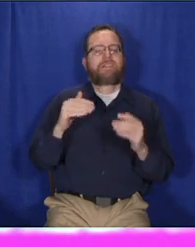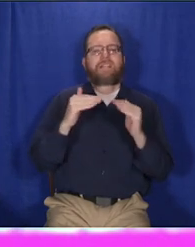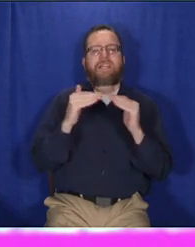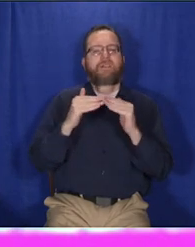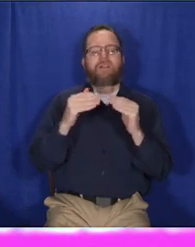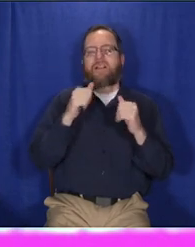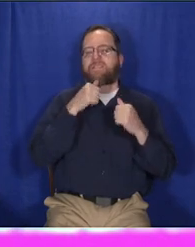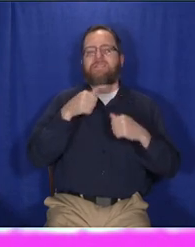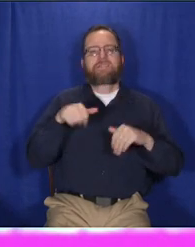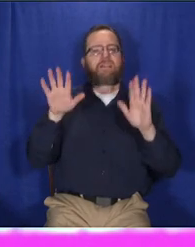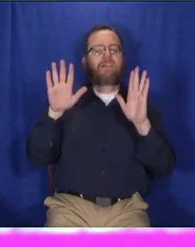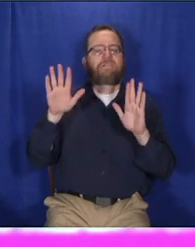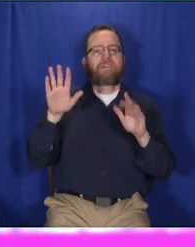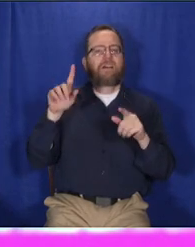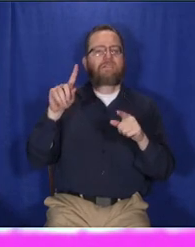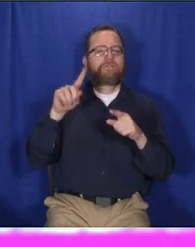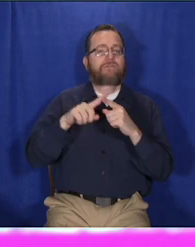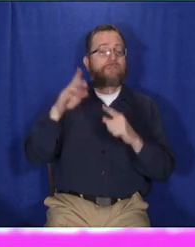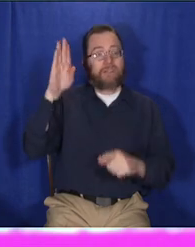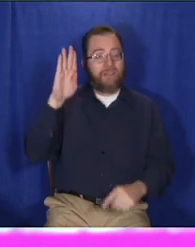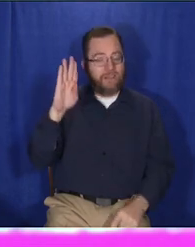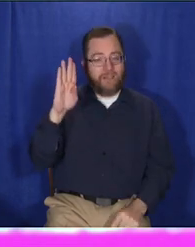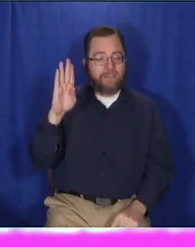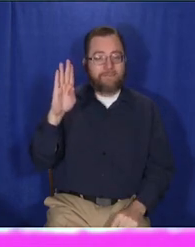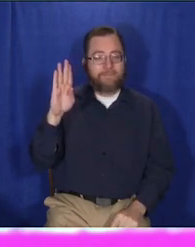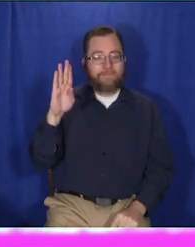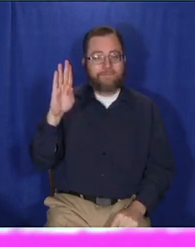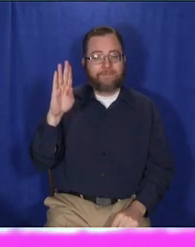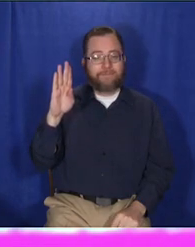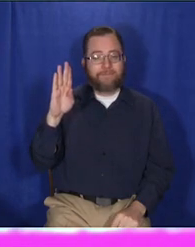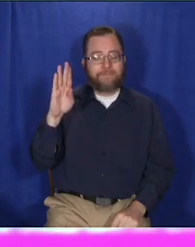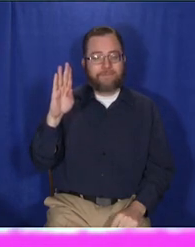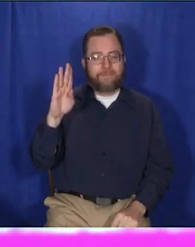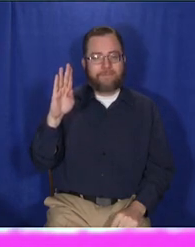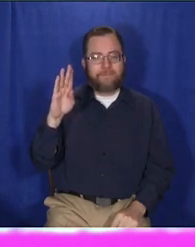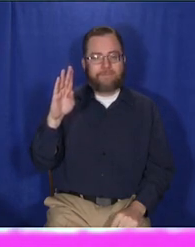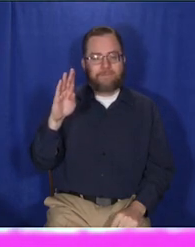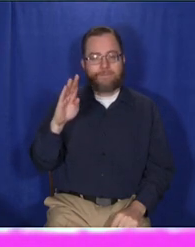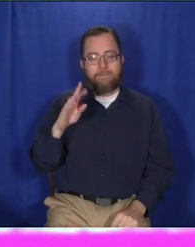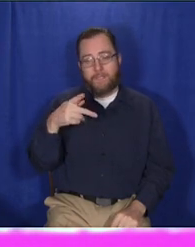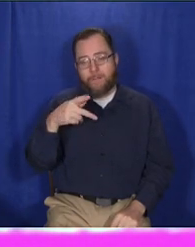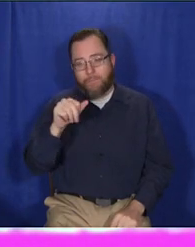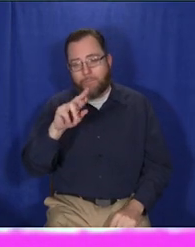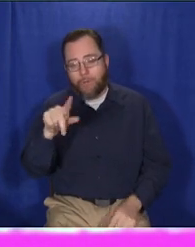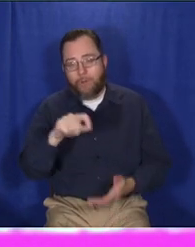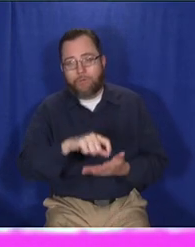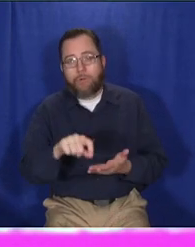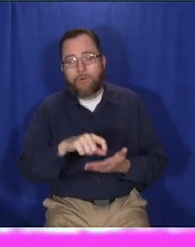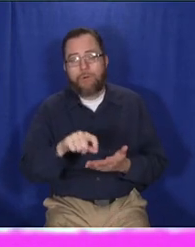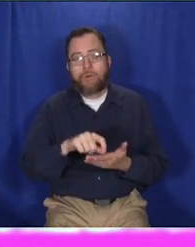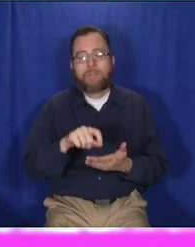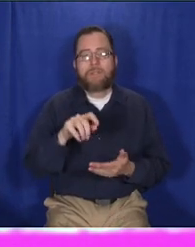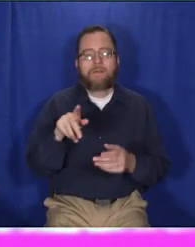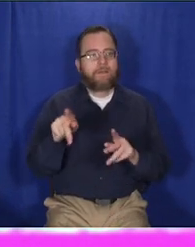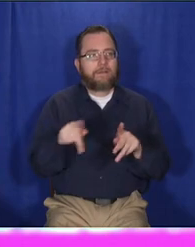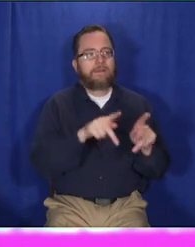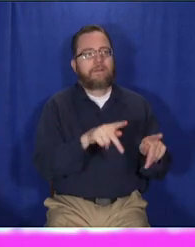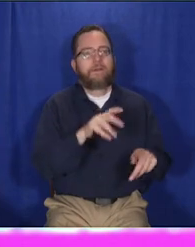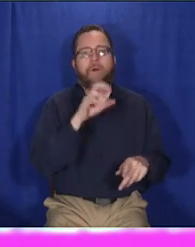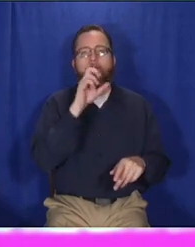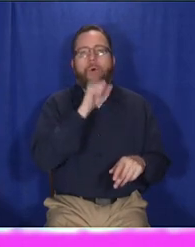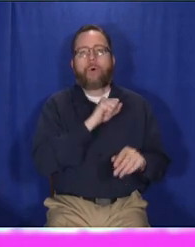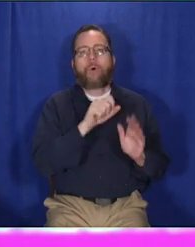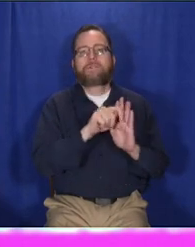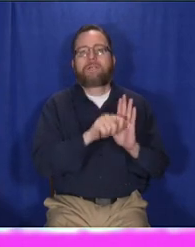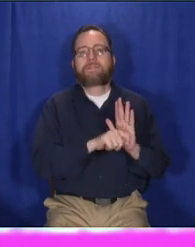and pleasing to God. You see, this is sacrificial language taken out of the Old Testament. But in the